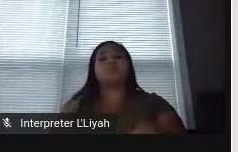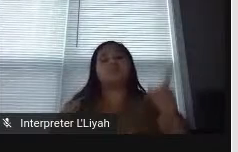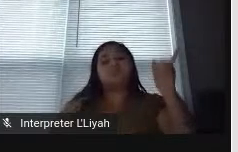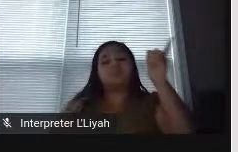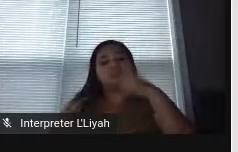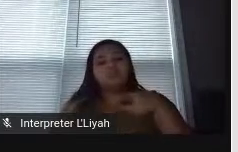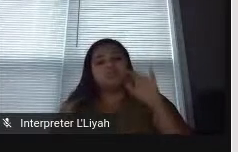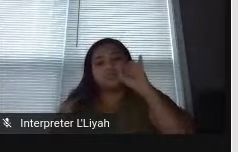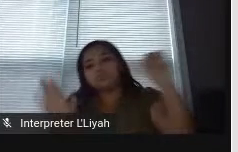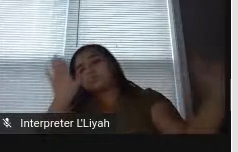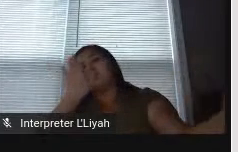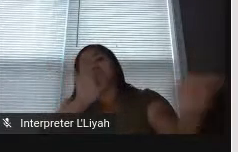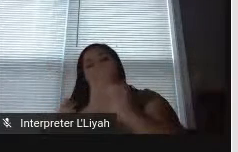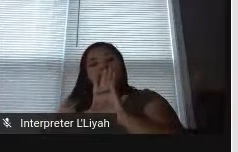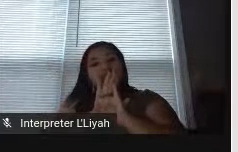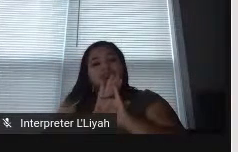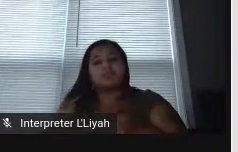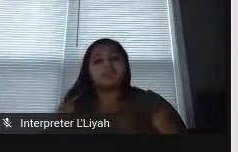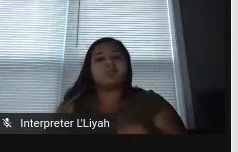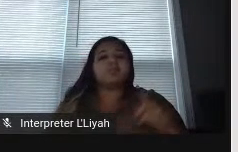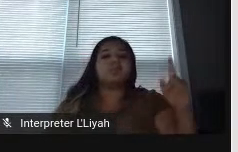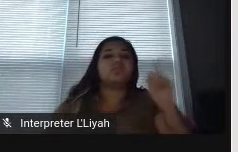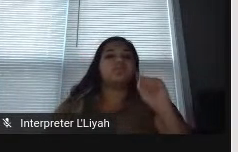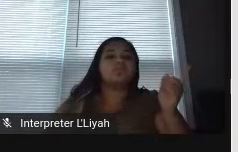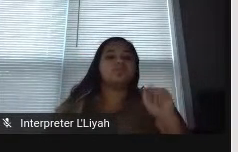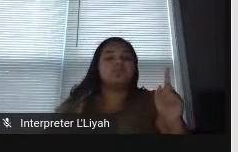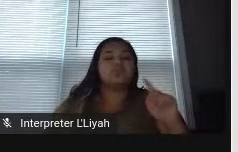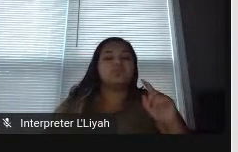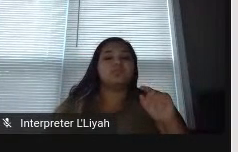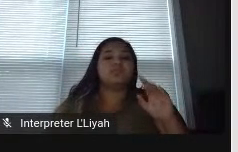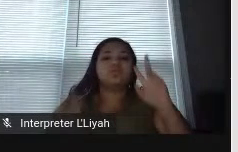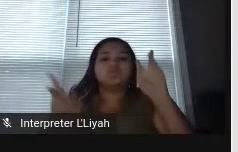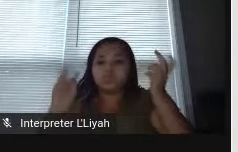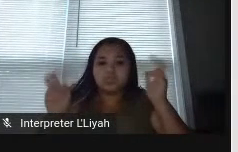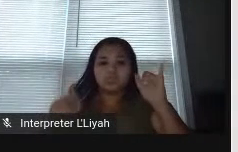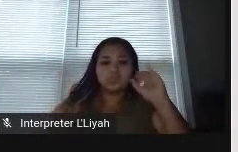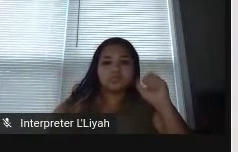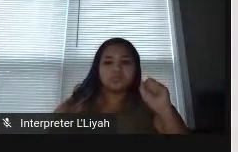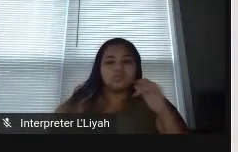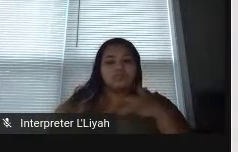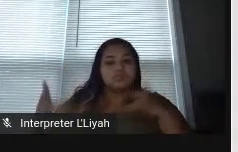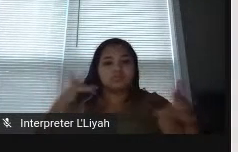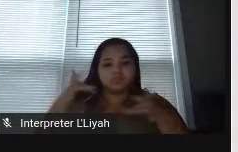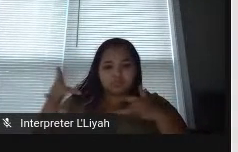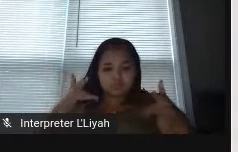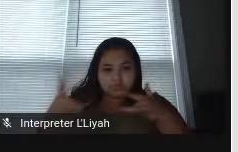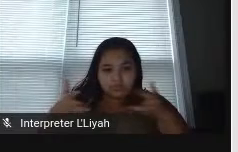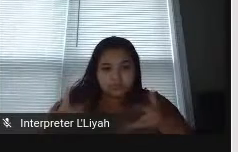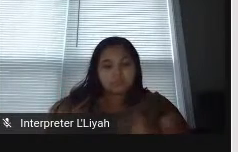They identify what the issue is or what the problem or concern is.